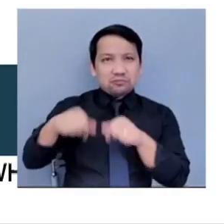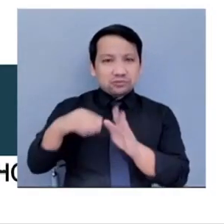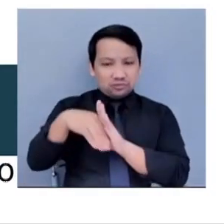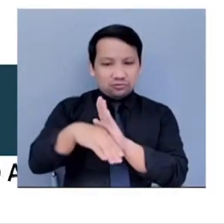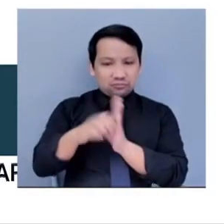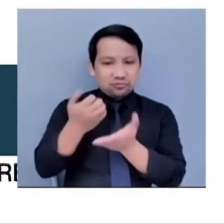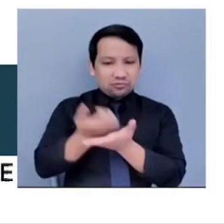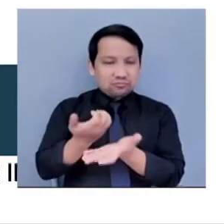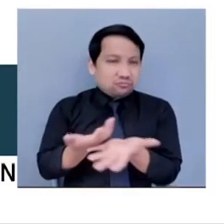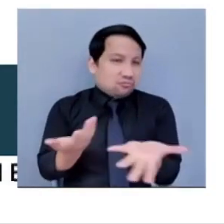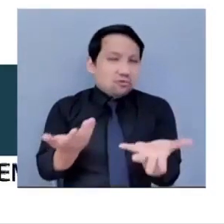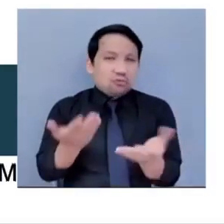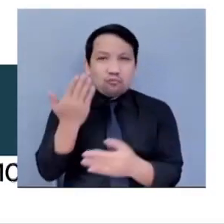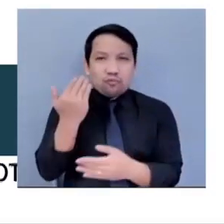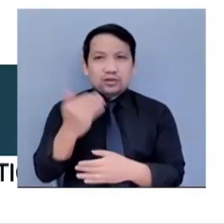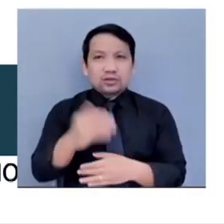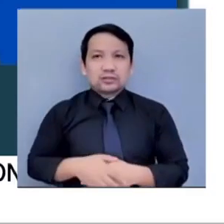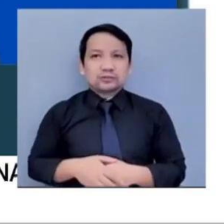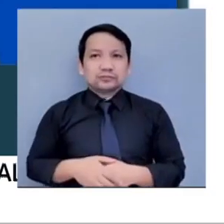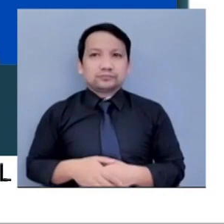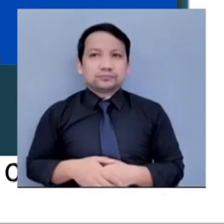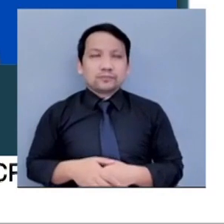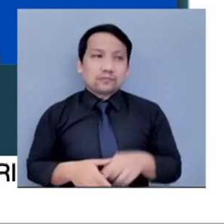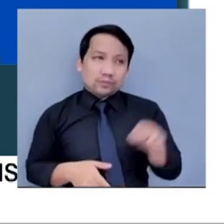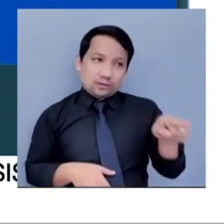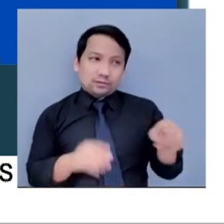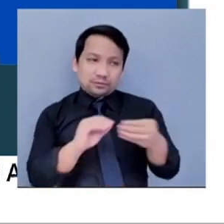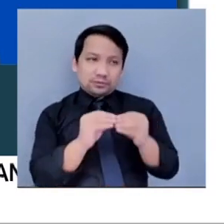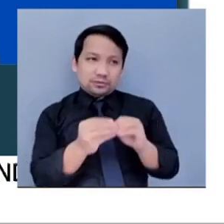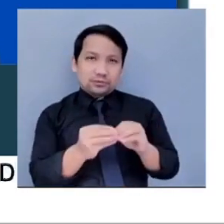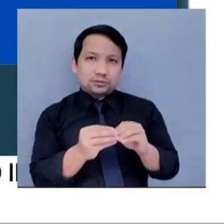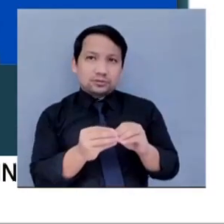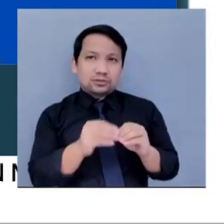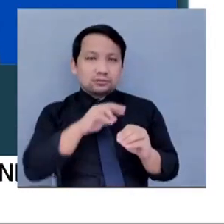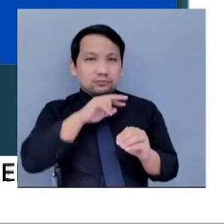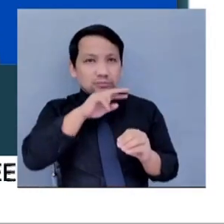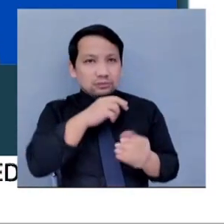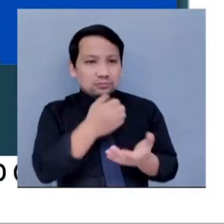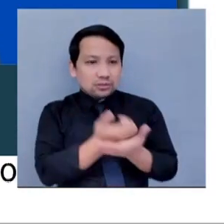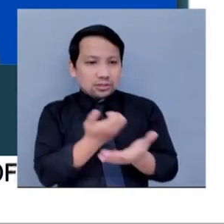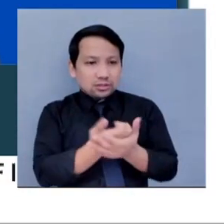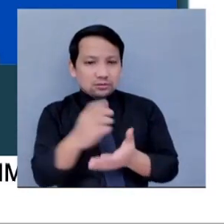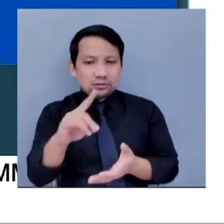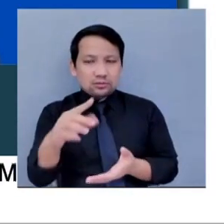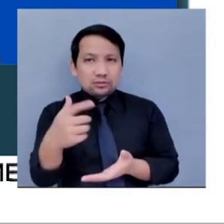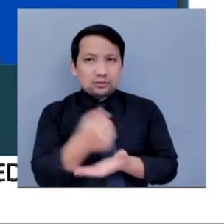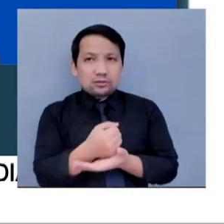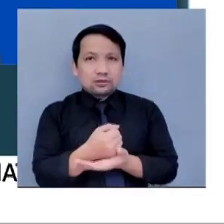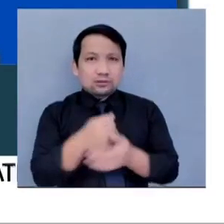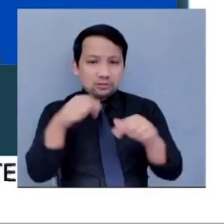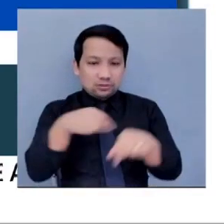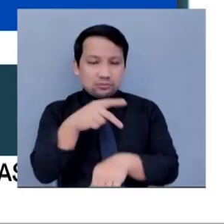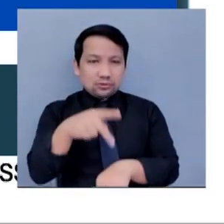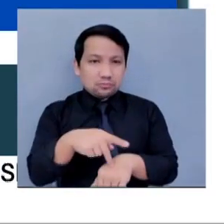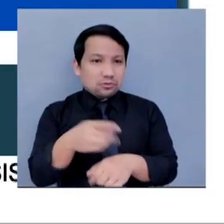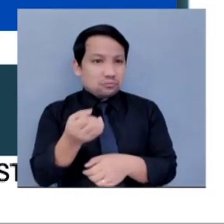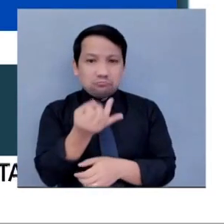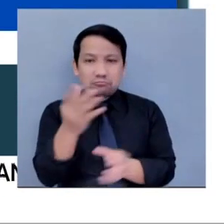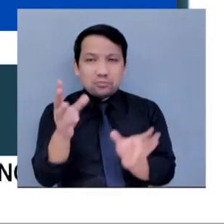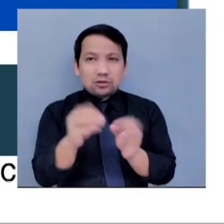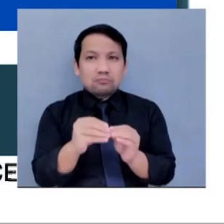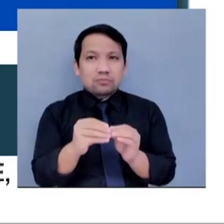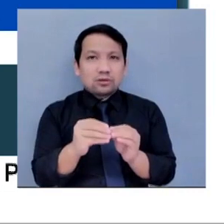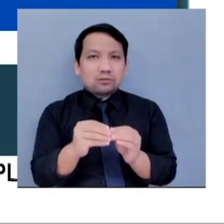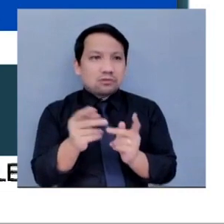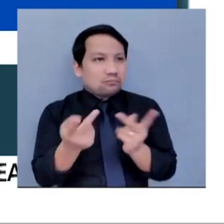Well, if we go by the numbers, if you look at the various economic data in the Philippines, it has been kind